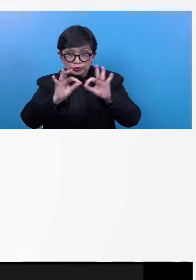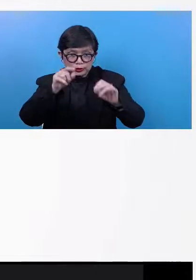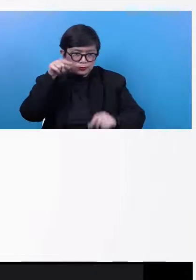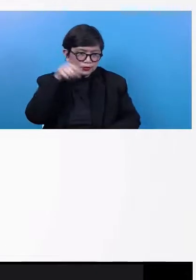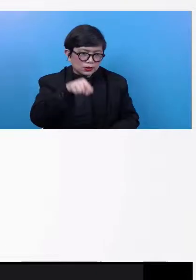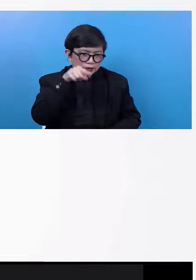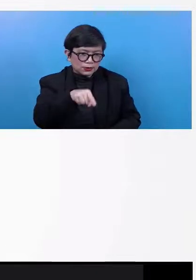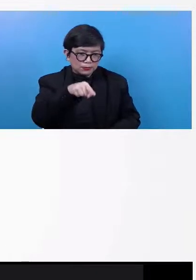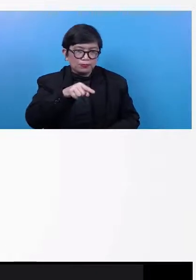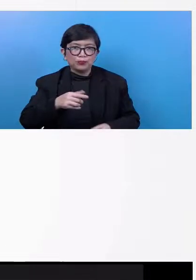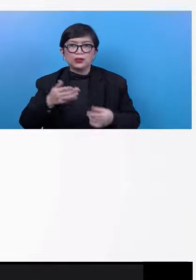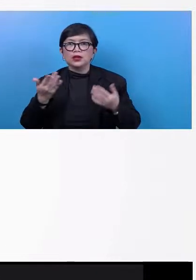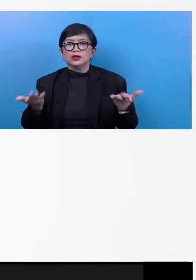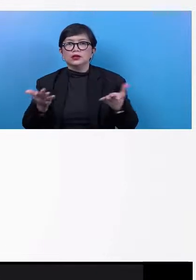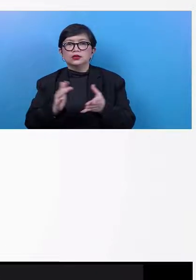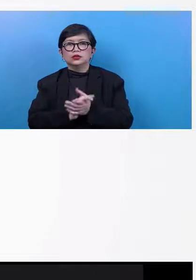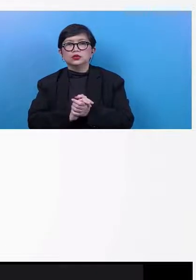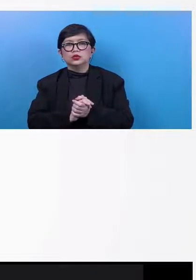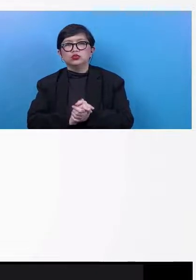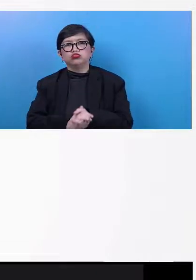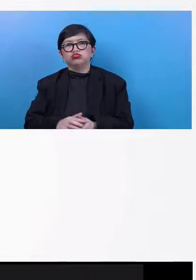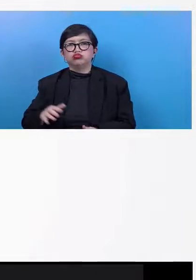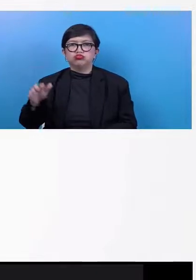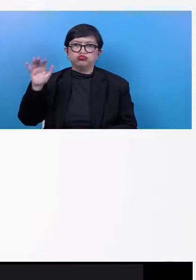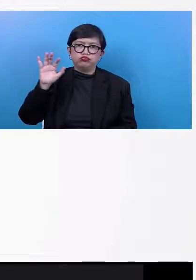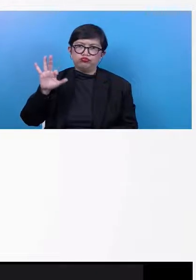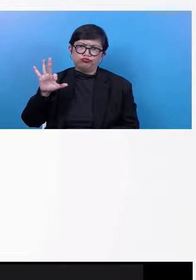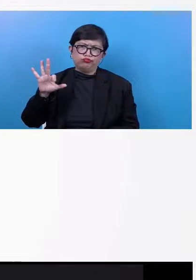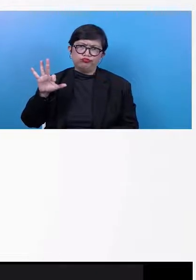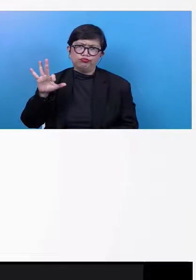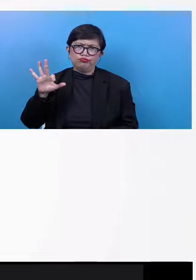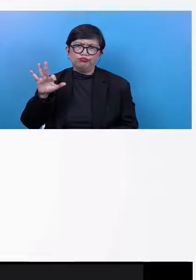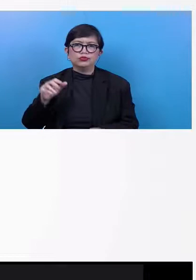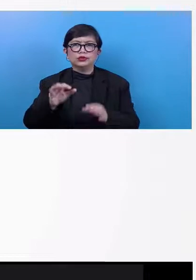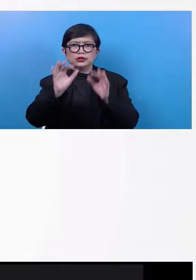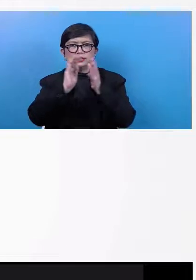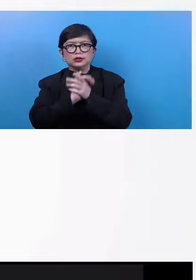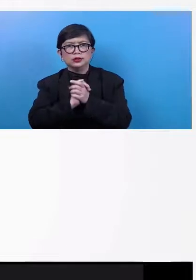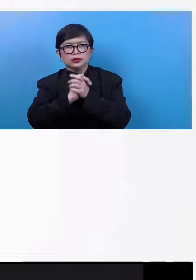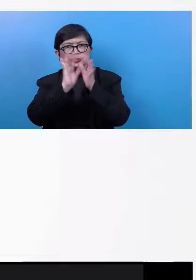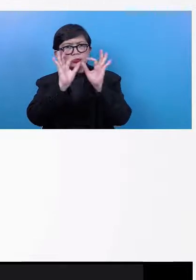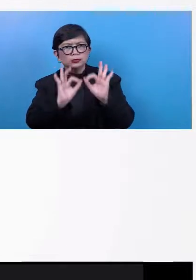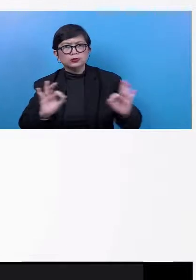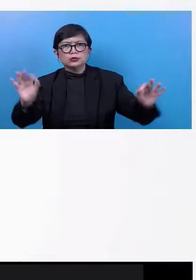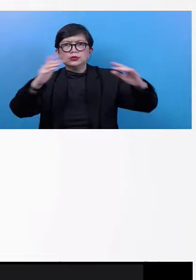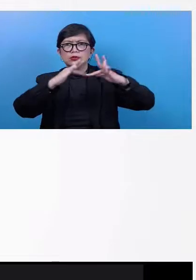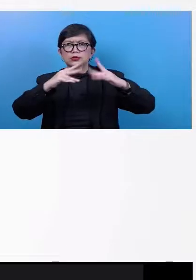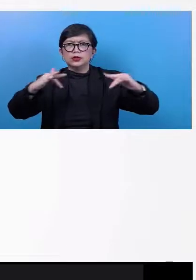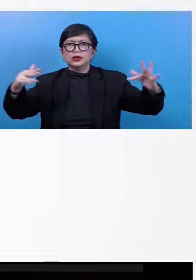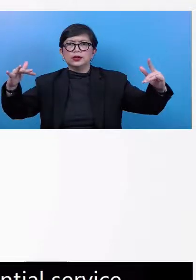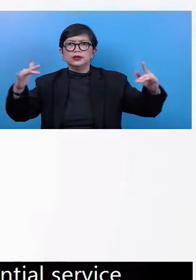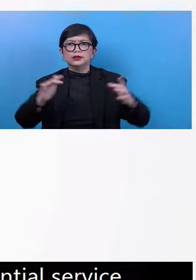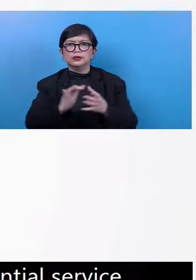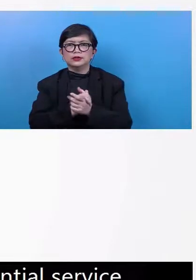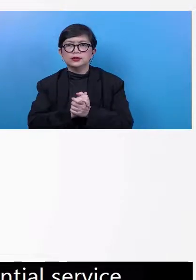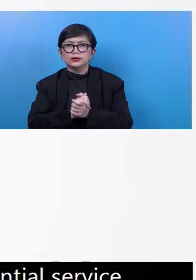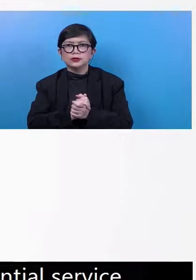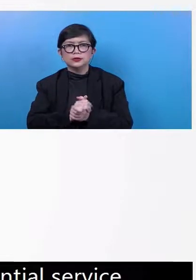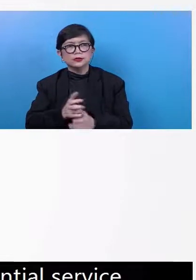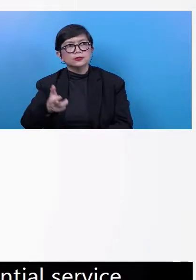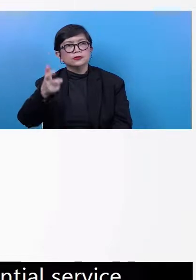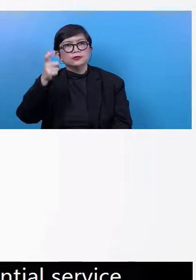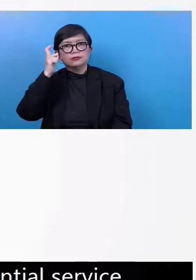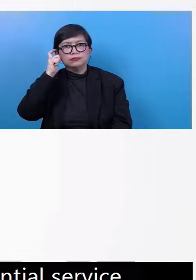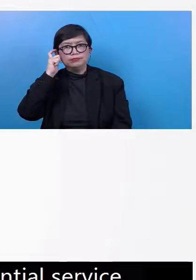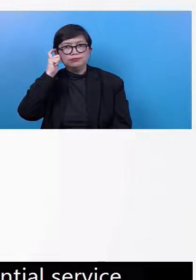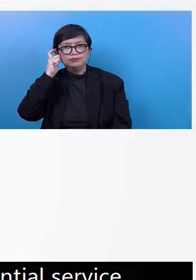water, the removal of waste and sewage, energy and heat supply, telecommunication channels, and options